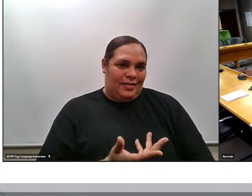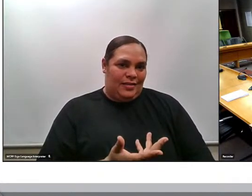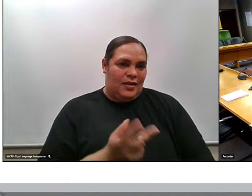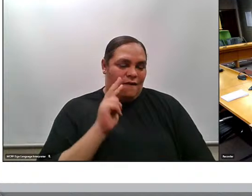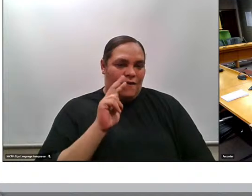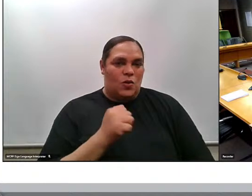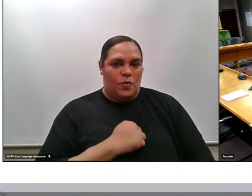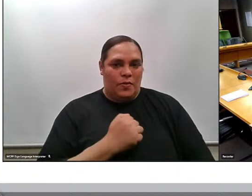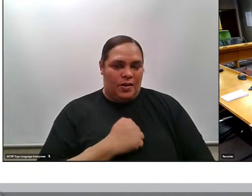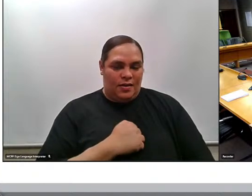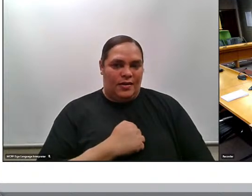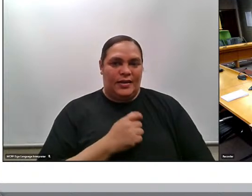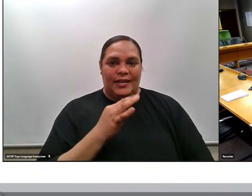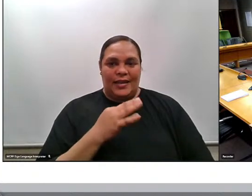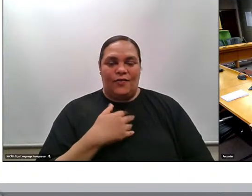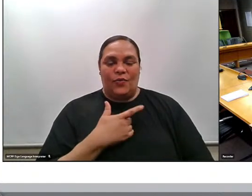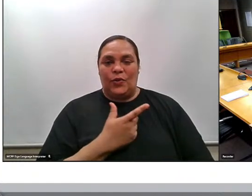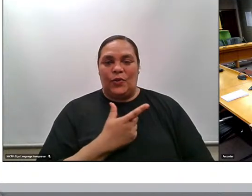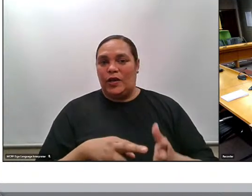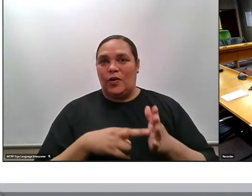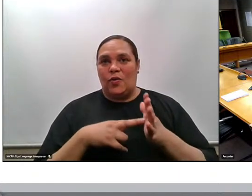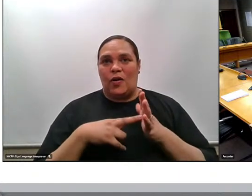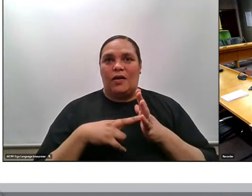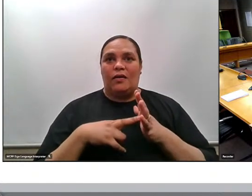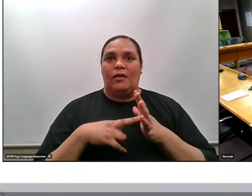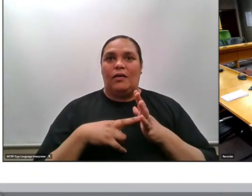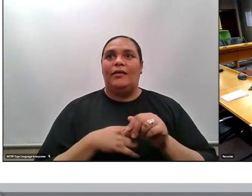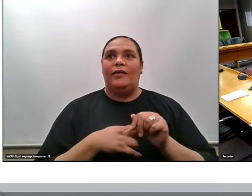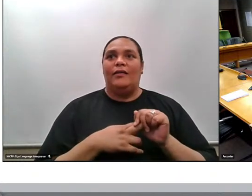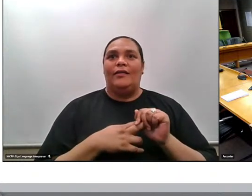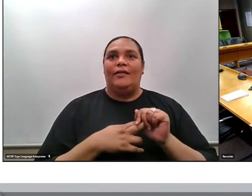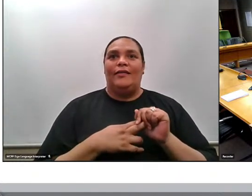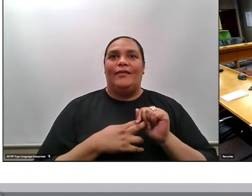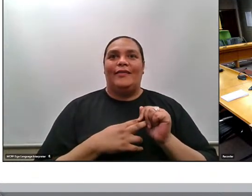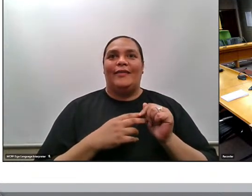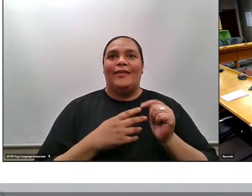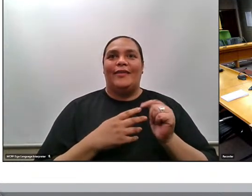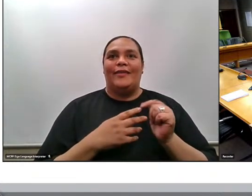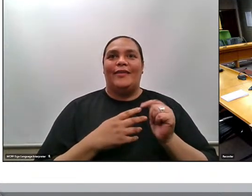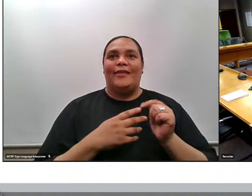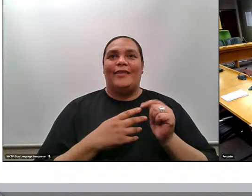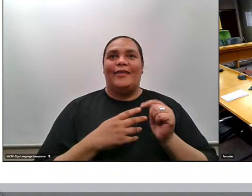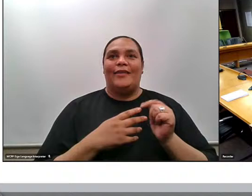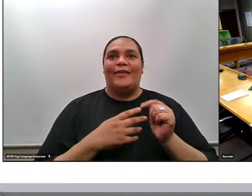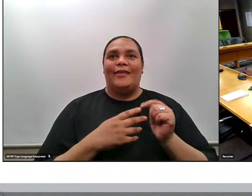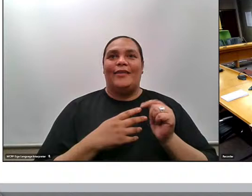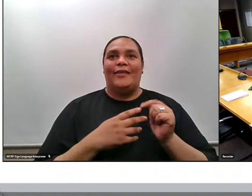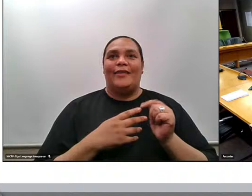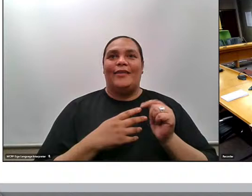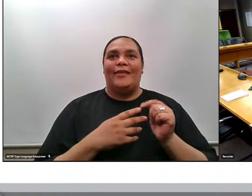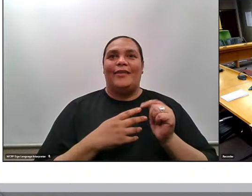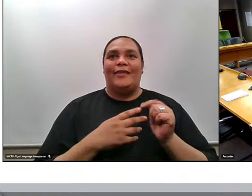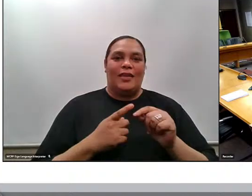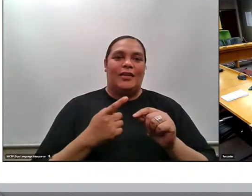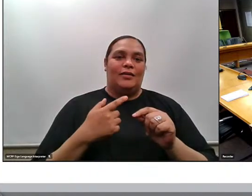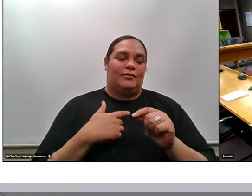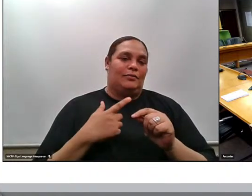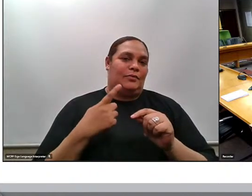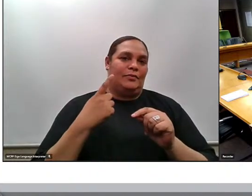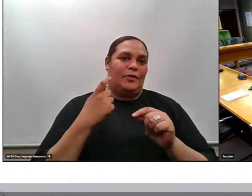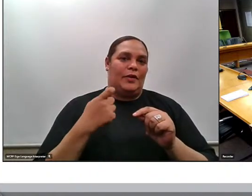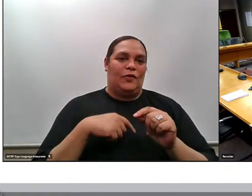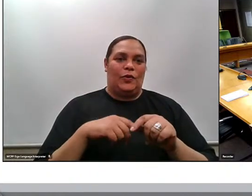view? If we're going to require candidates to appear in person, then I believe we